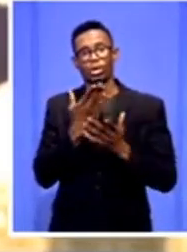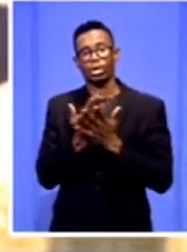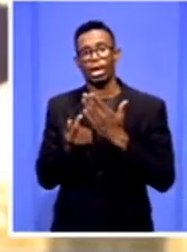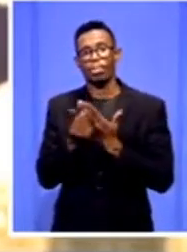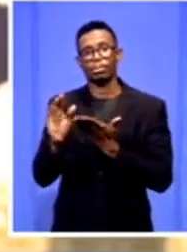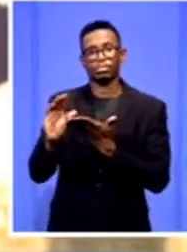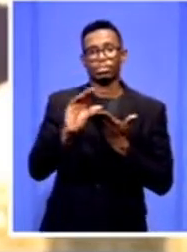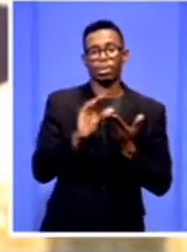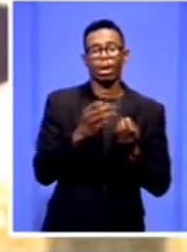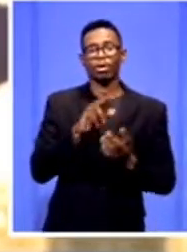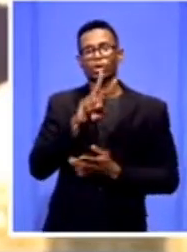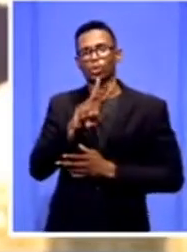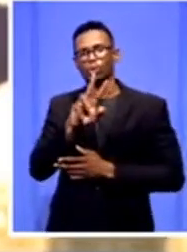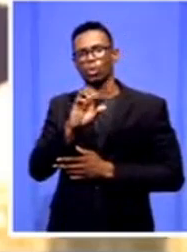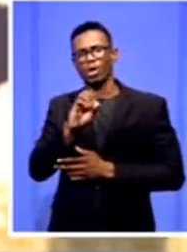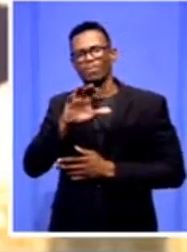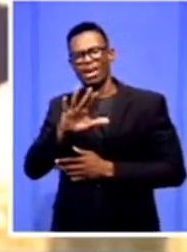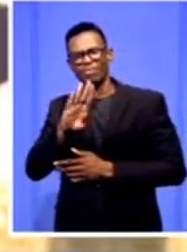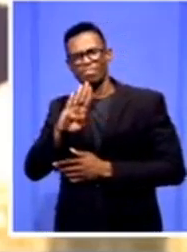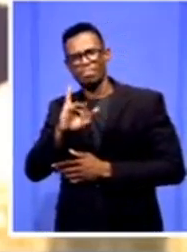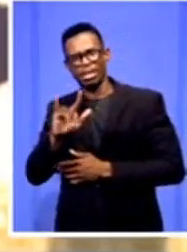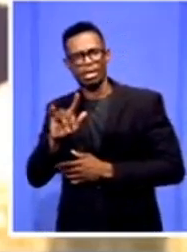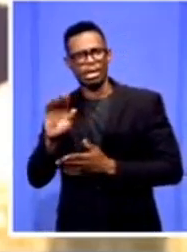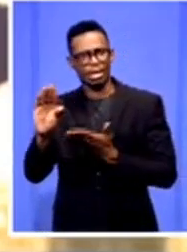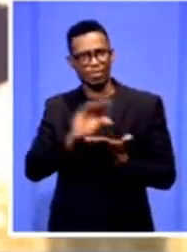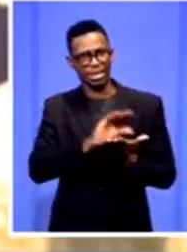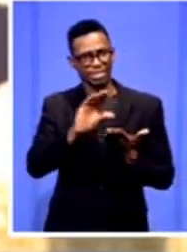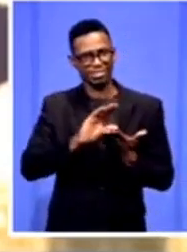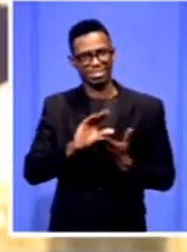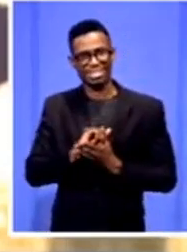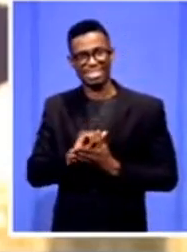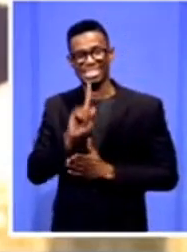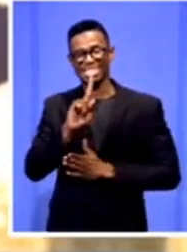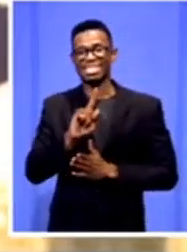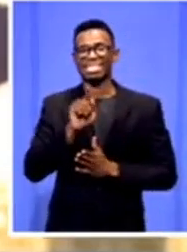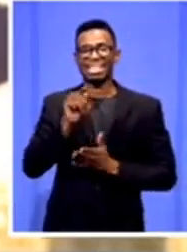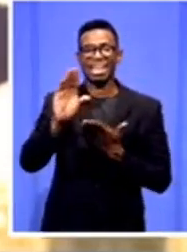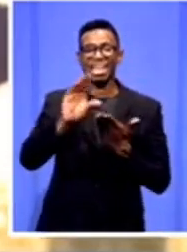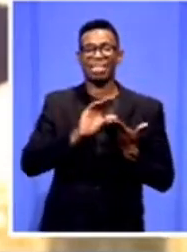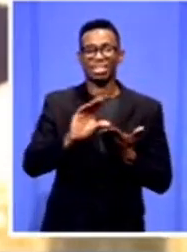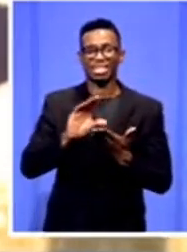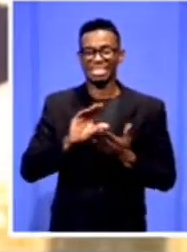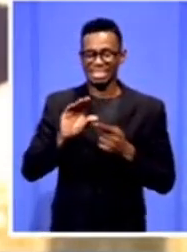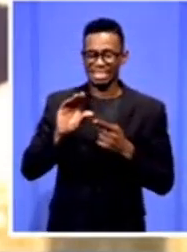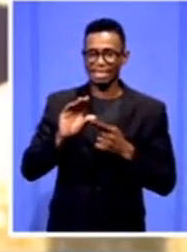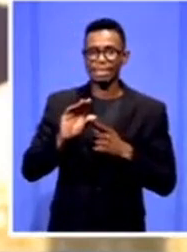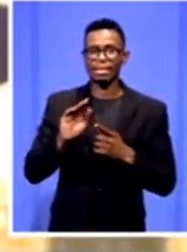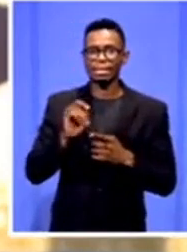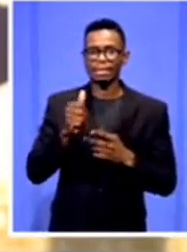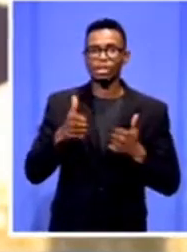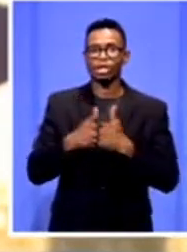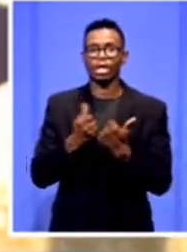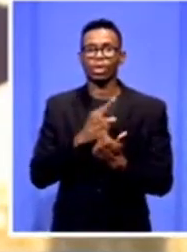arona, this investment plan are hampered by vandalism. If anything,